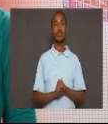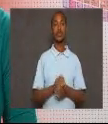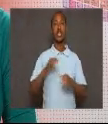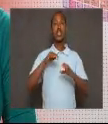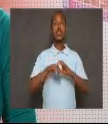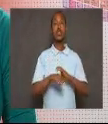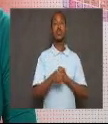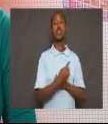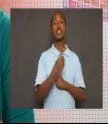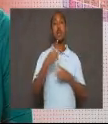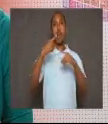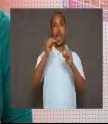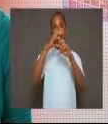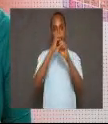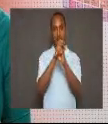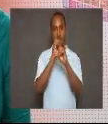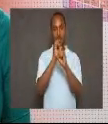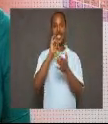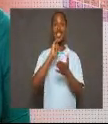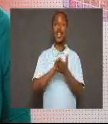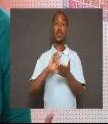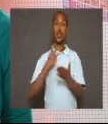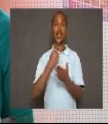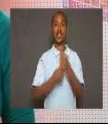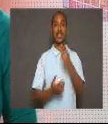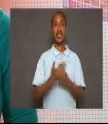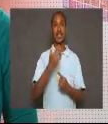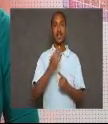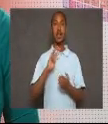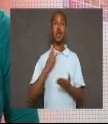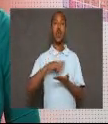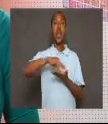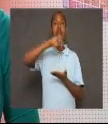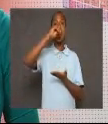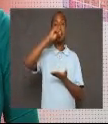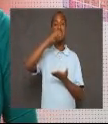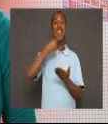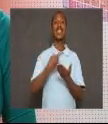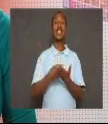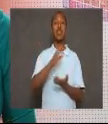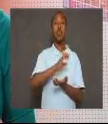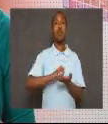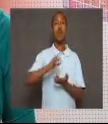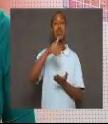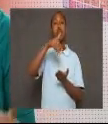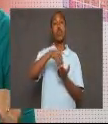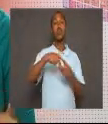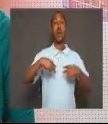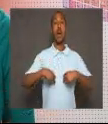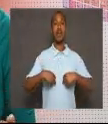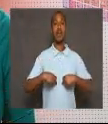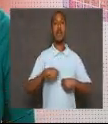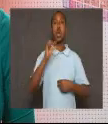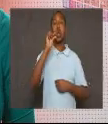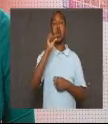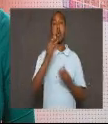Through some experiments that we discussed, we learned that these compounds also have